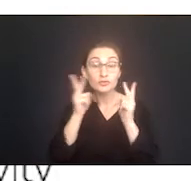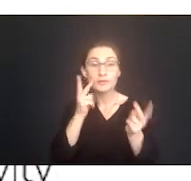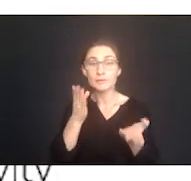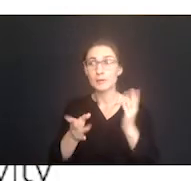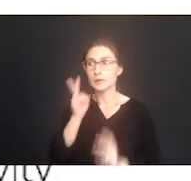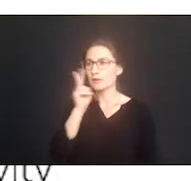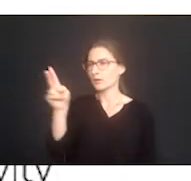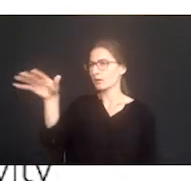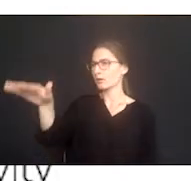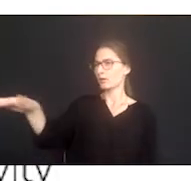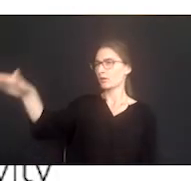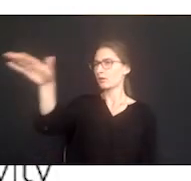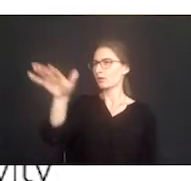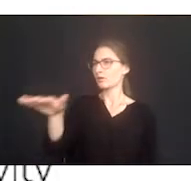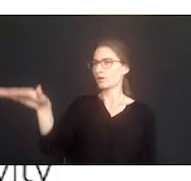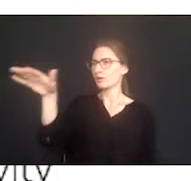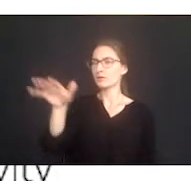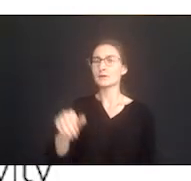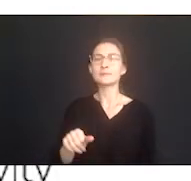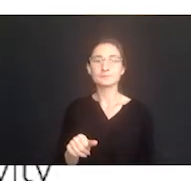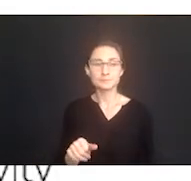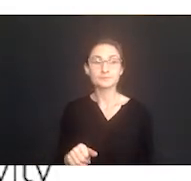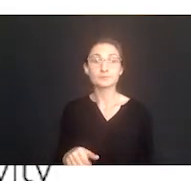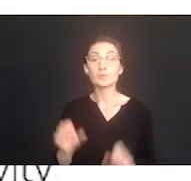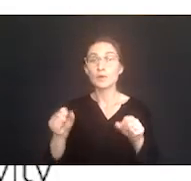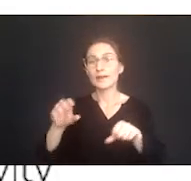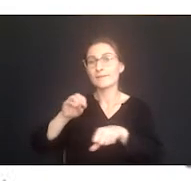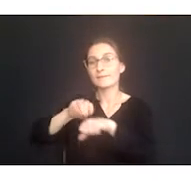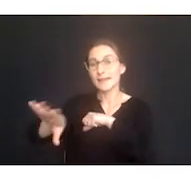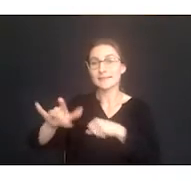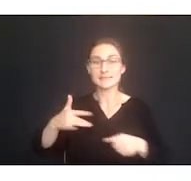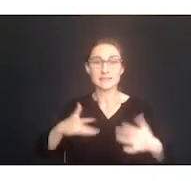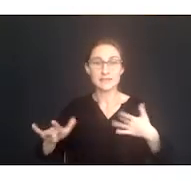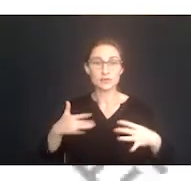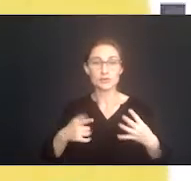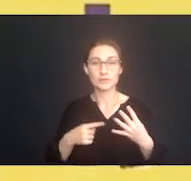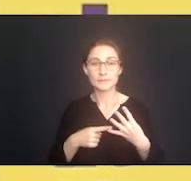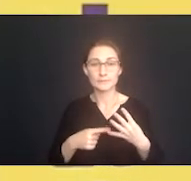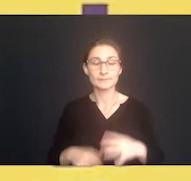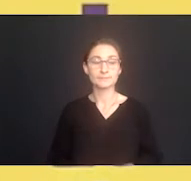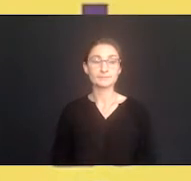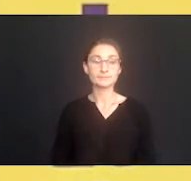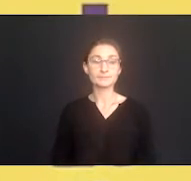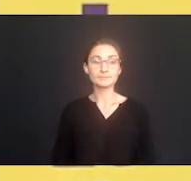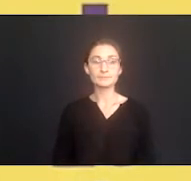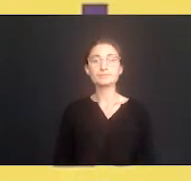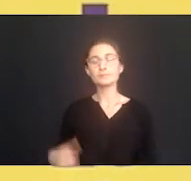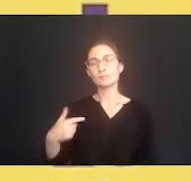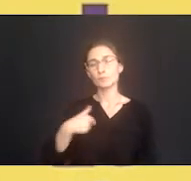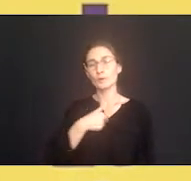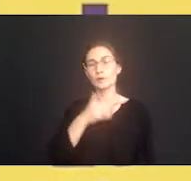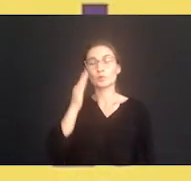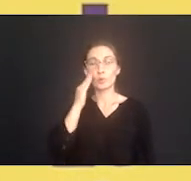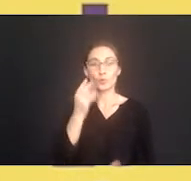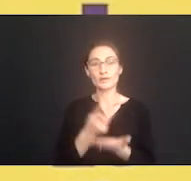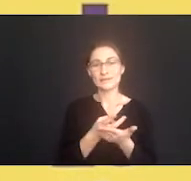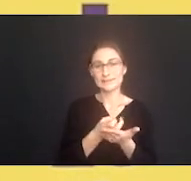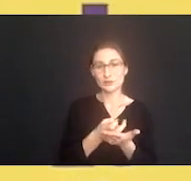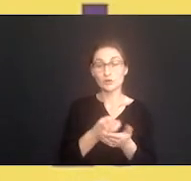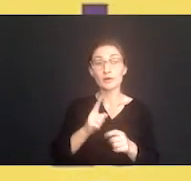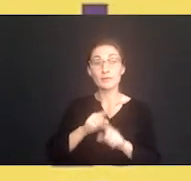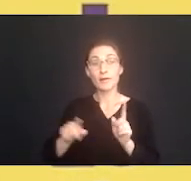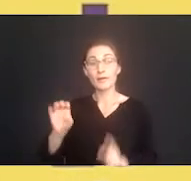something that no one else is seeing as well. So it may affect sensation or it may not. So we know what a seizure is. Now, what